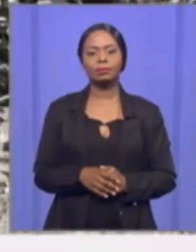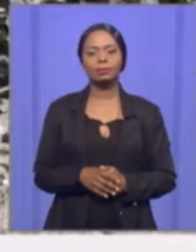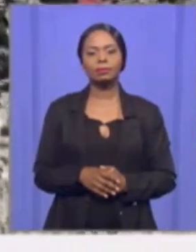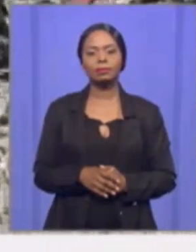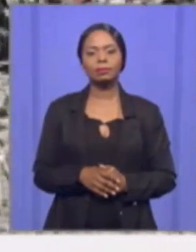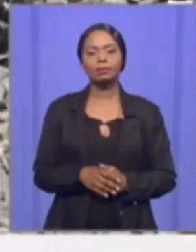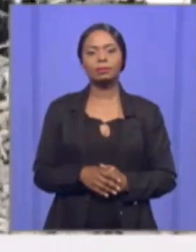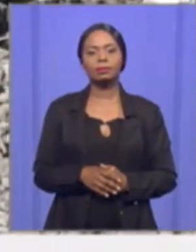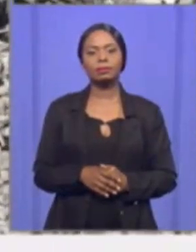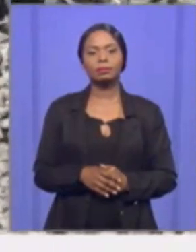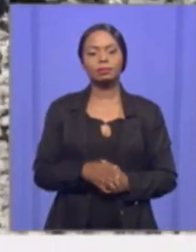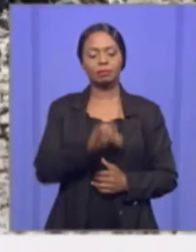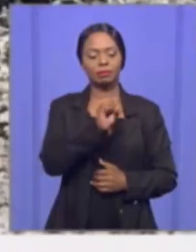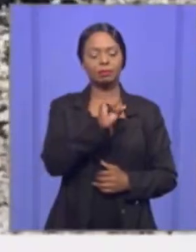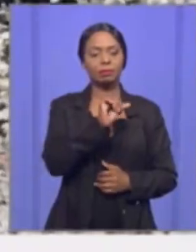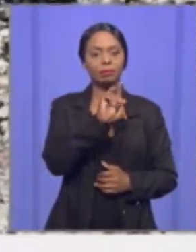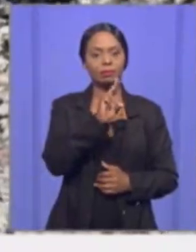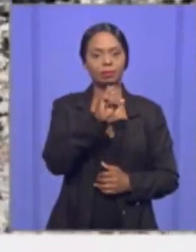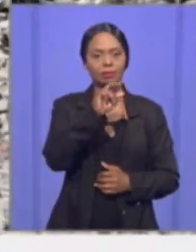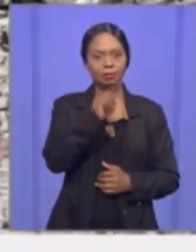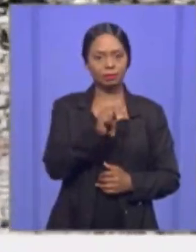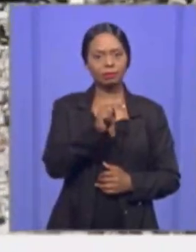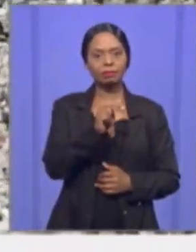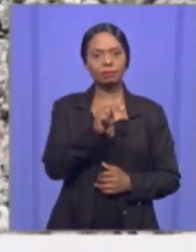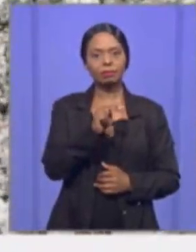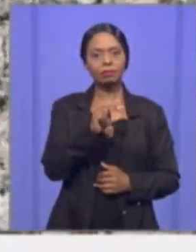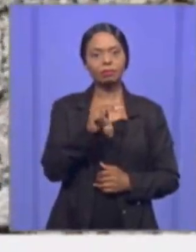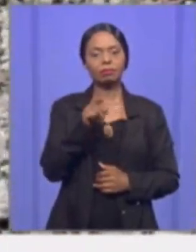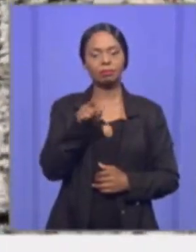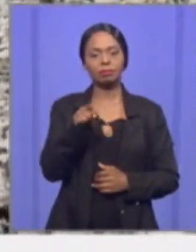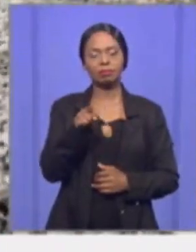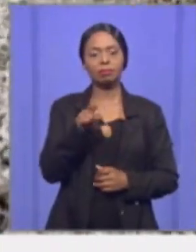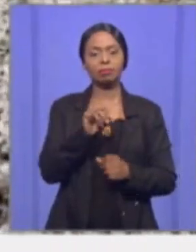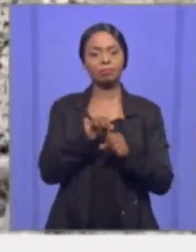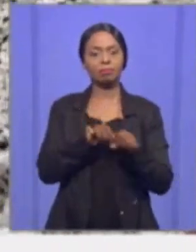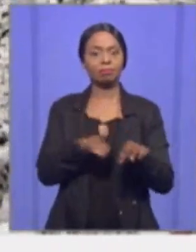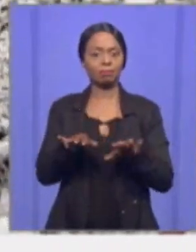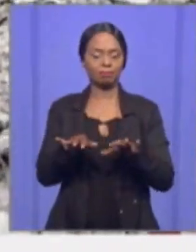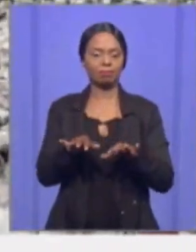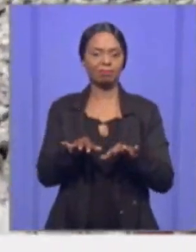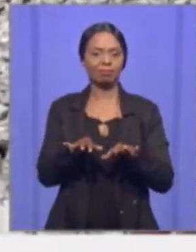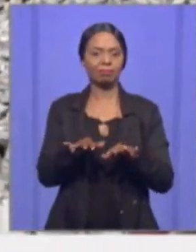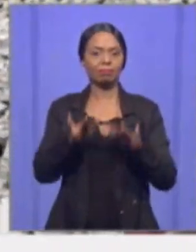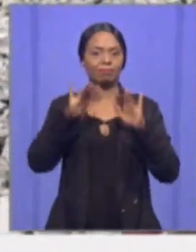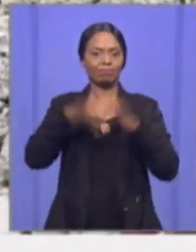COVID-19 and after this situation there is no future here for people,